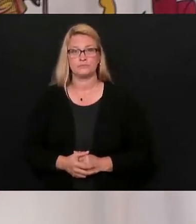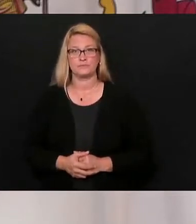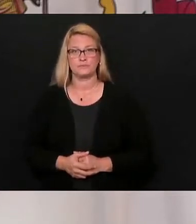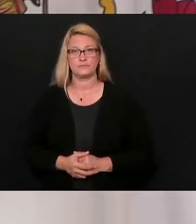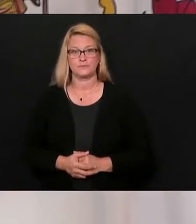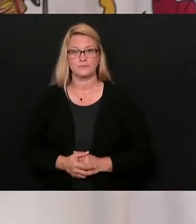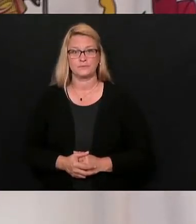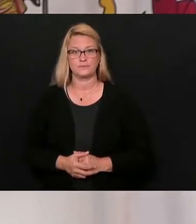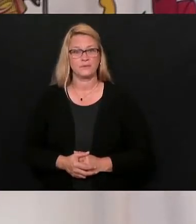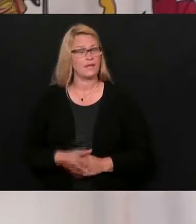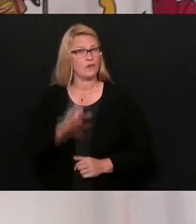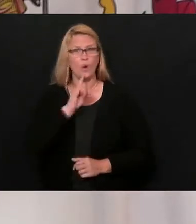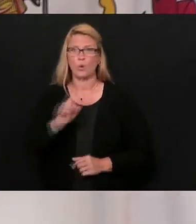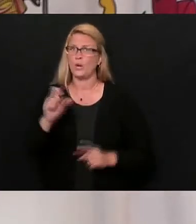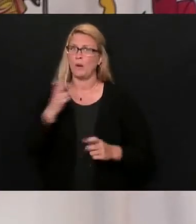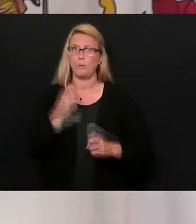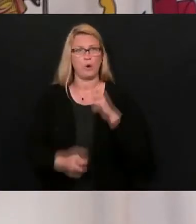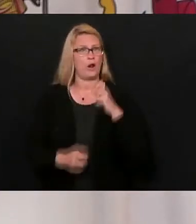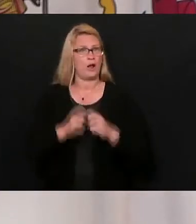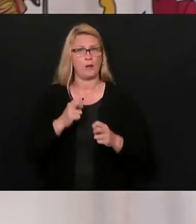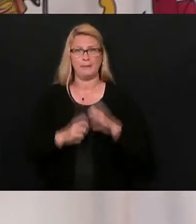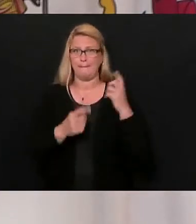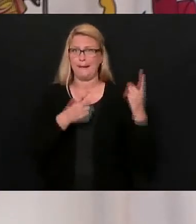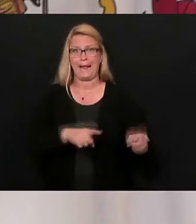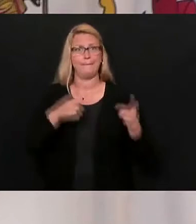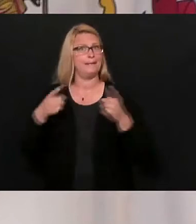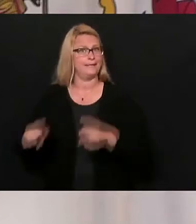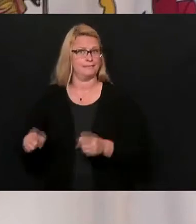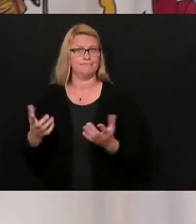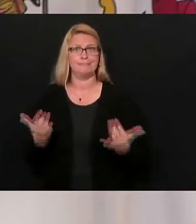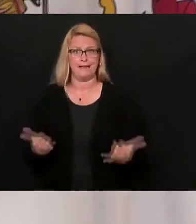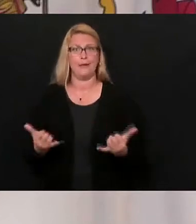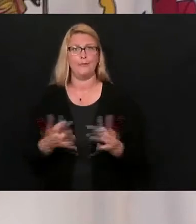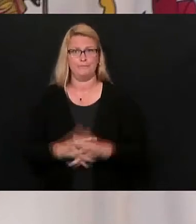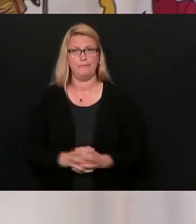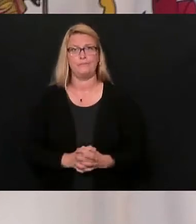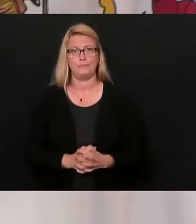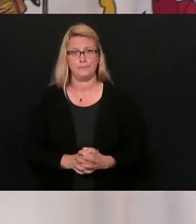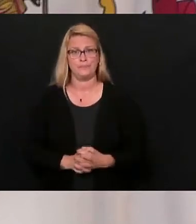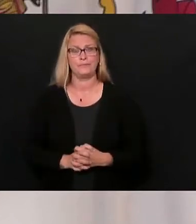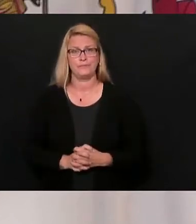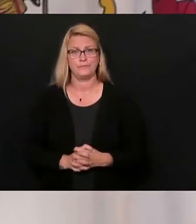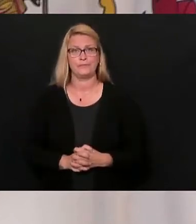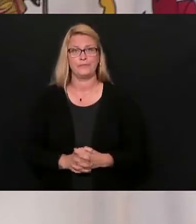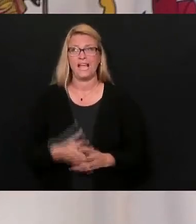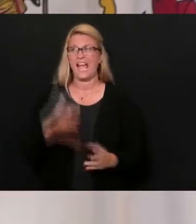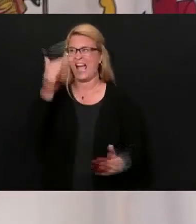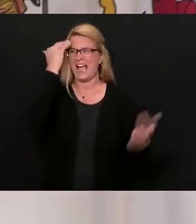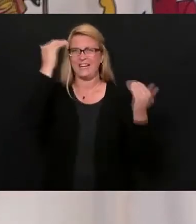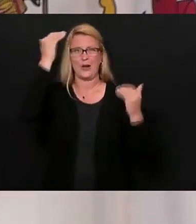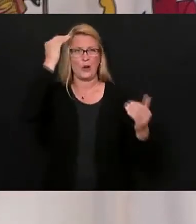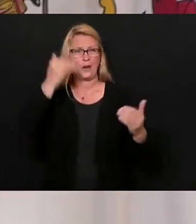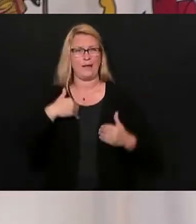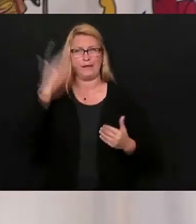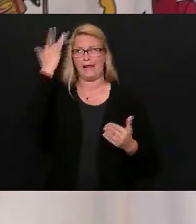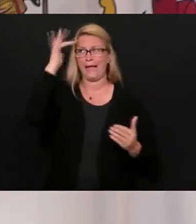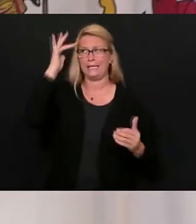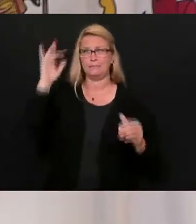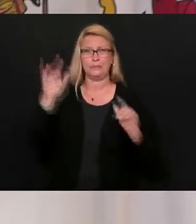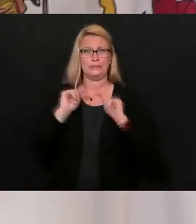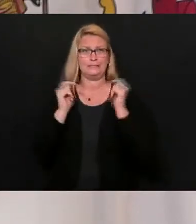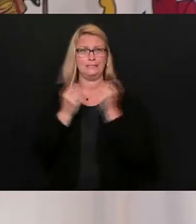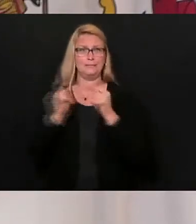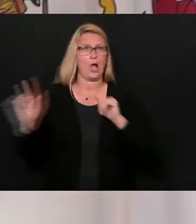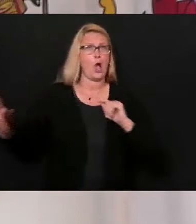We got a real problem, a real problem. And I know there's experts all over the place. I've got a couple of them with